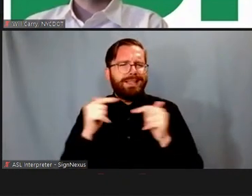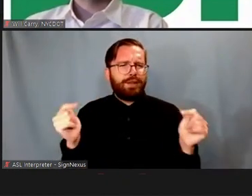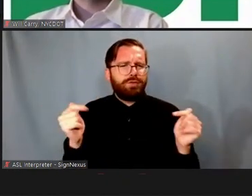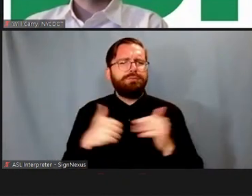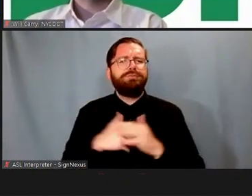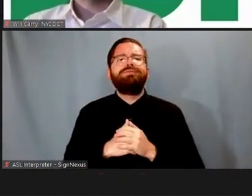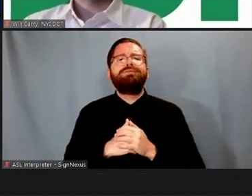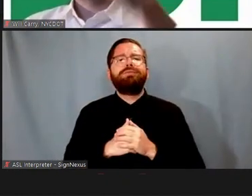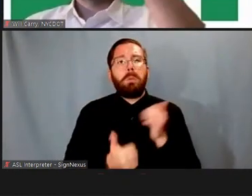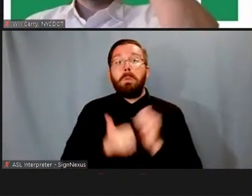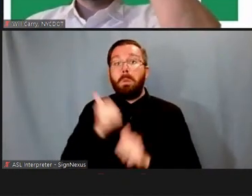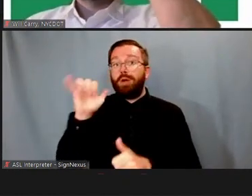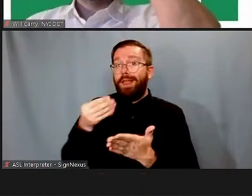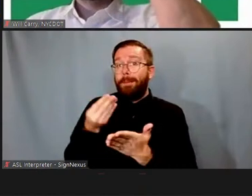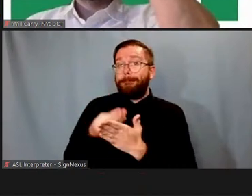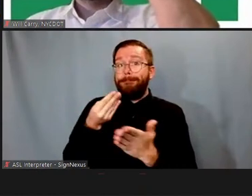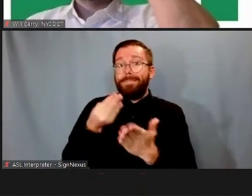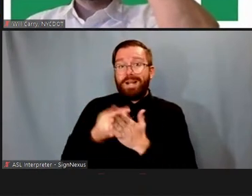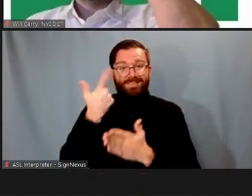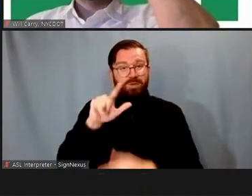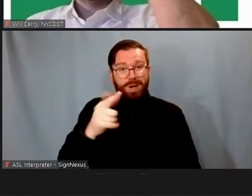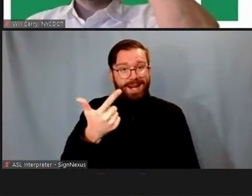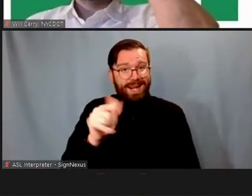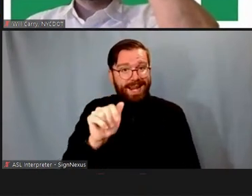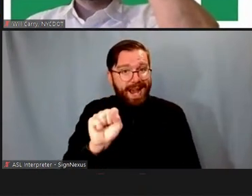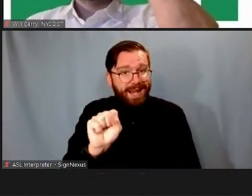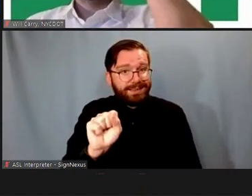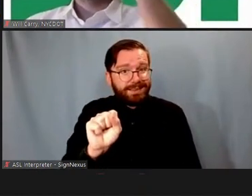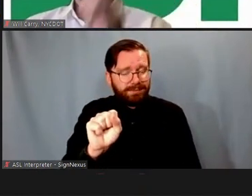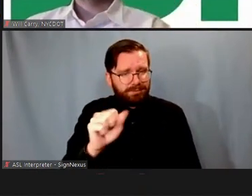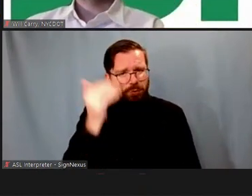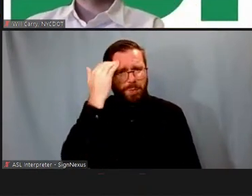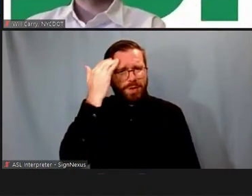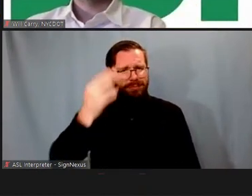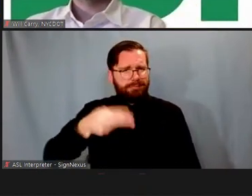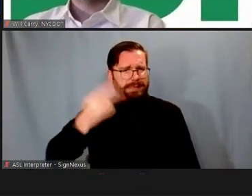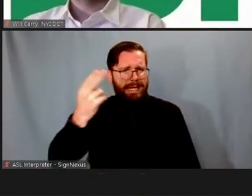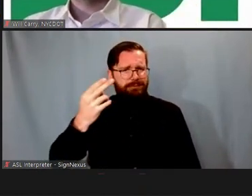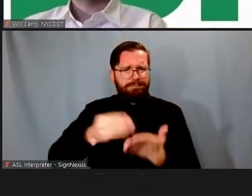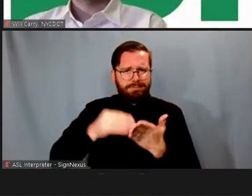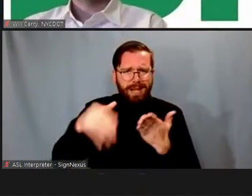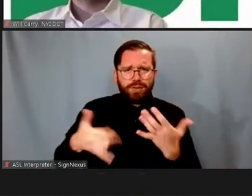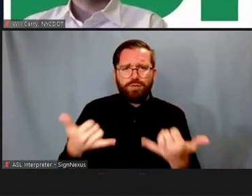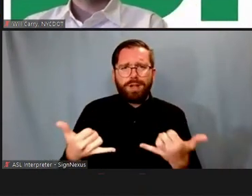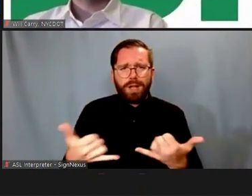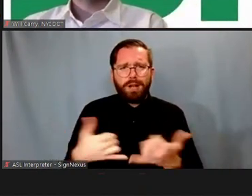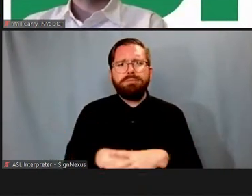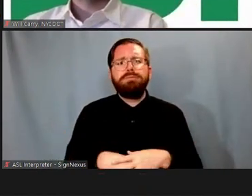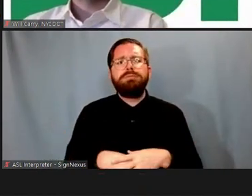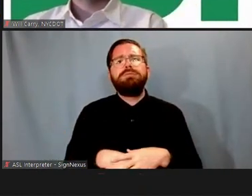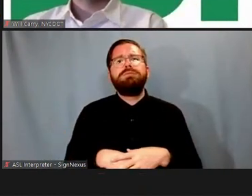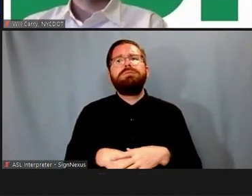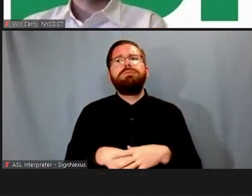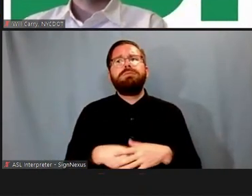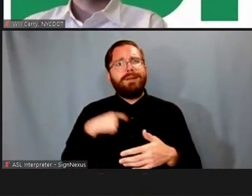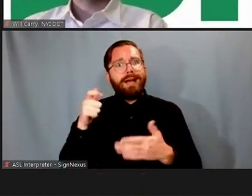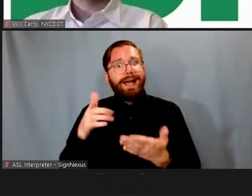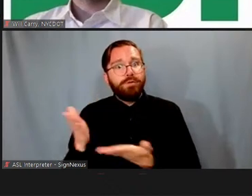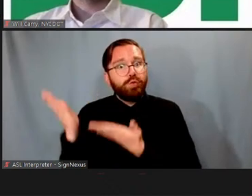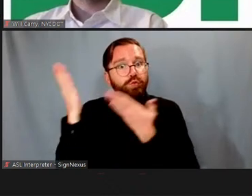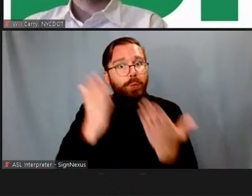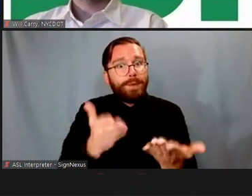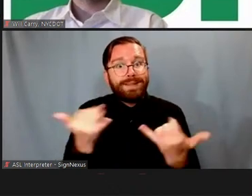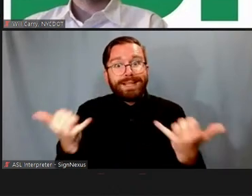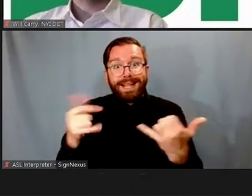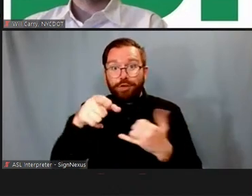the gas which we all know is high doing a 23 dollar so i have to do deliveries i'm going to make no money you're going to put